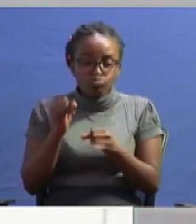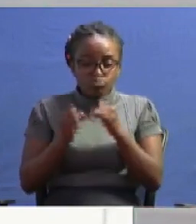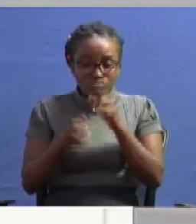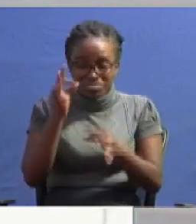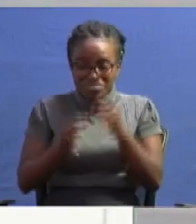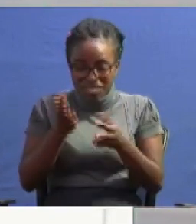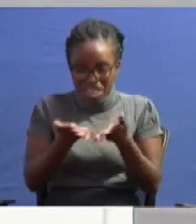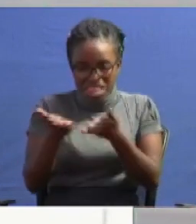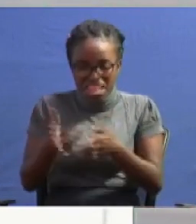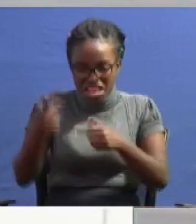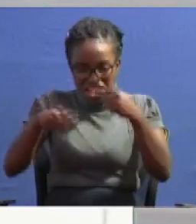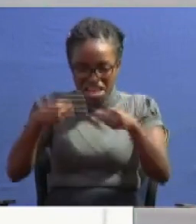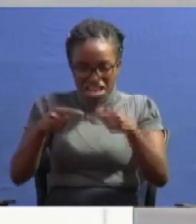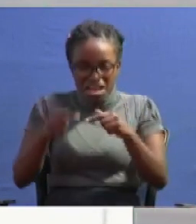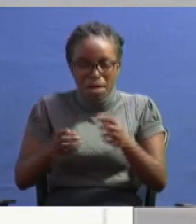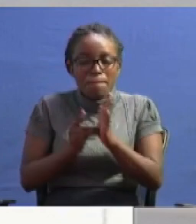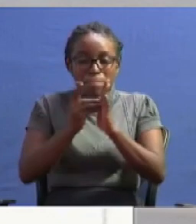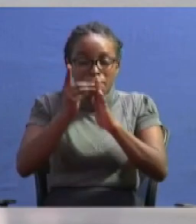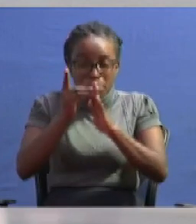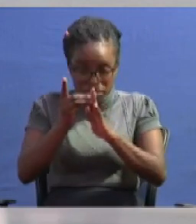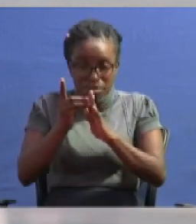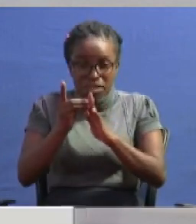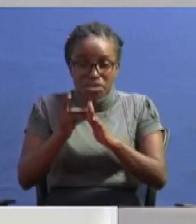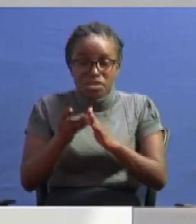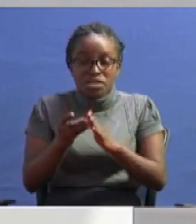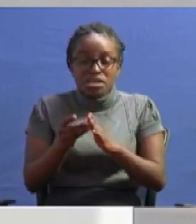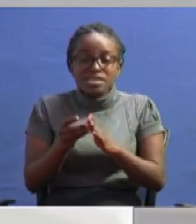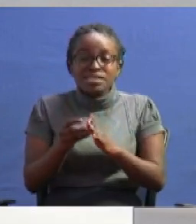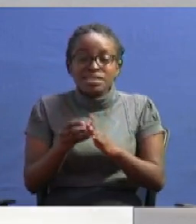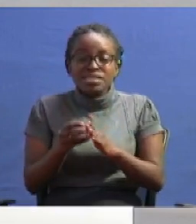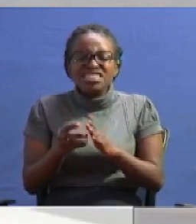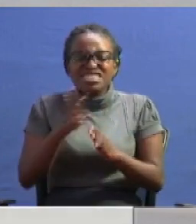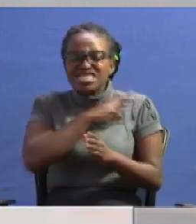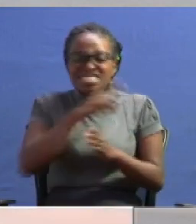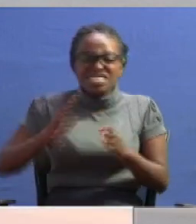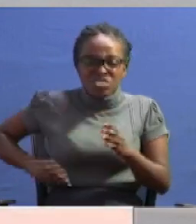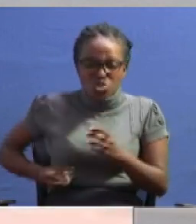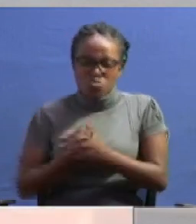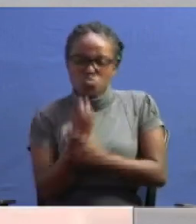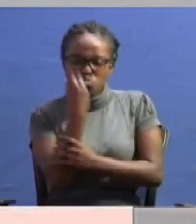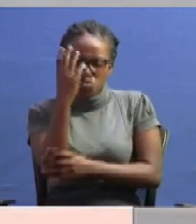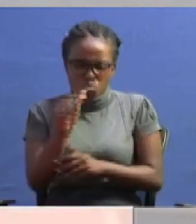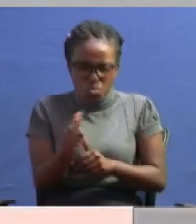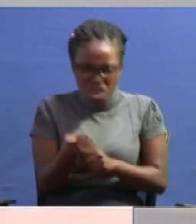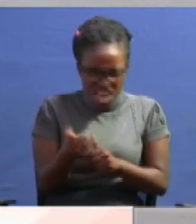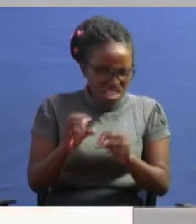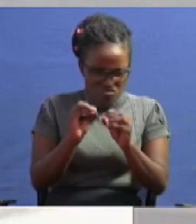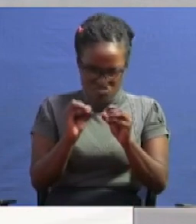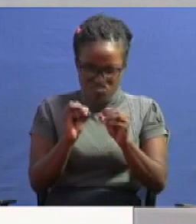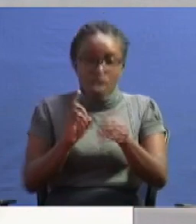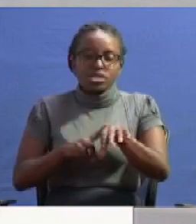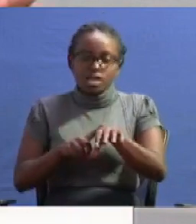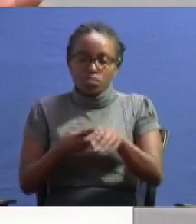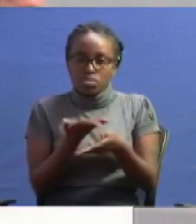to development, it's fair to say there is some regions that are more developed than the other, and we need resources to